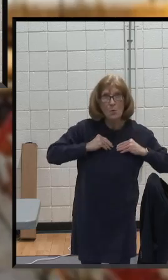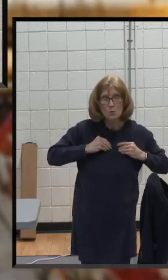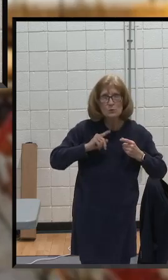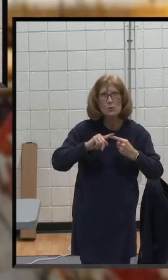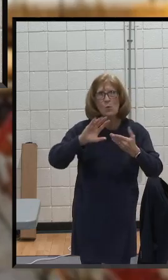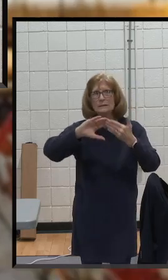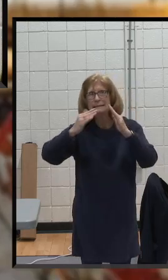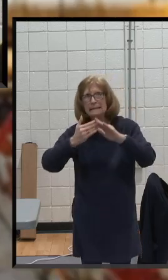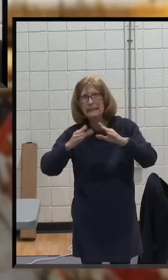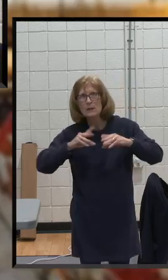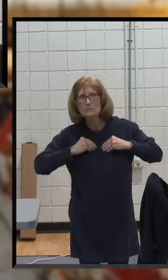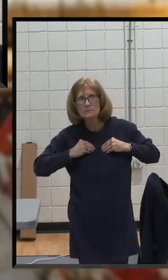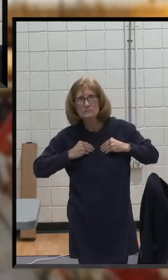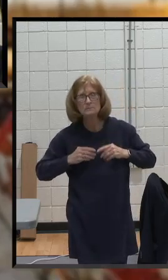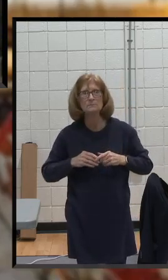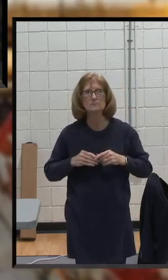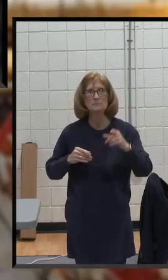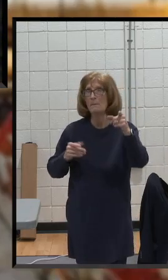Say that again.